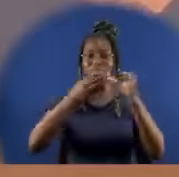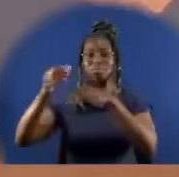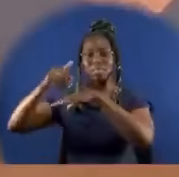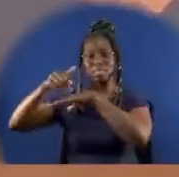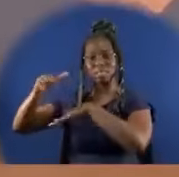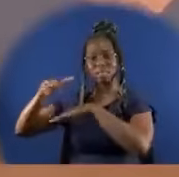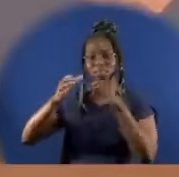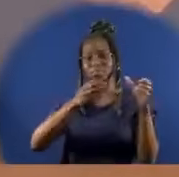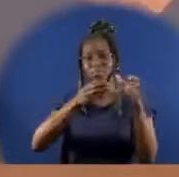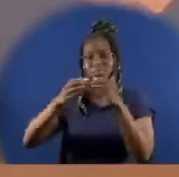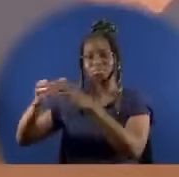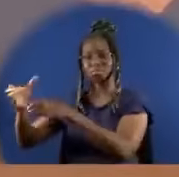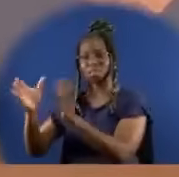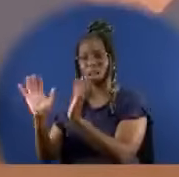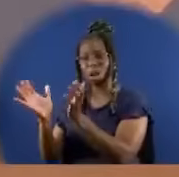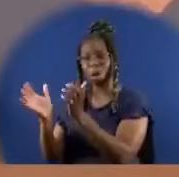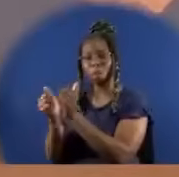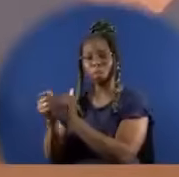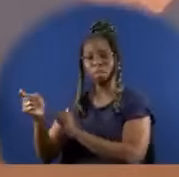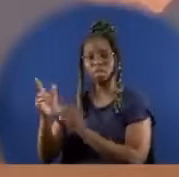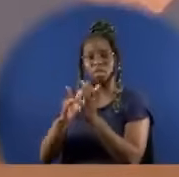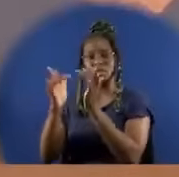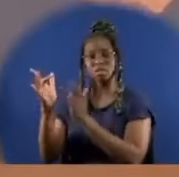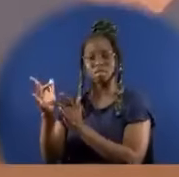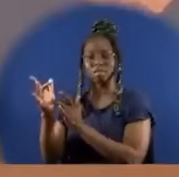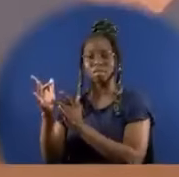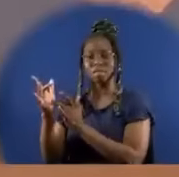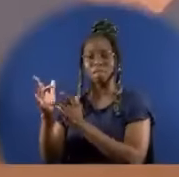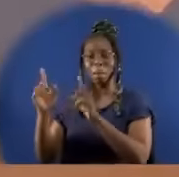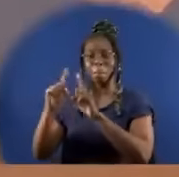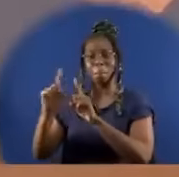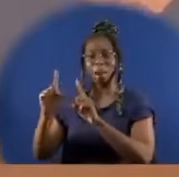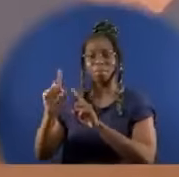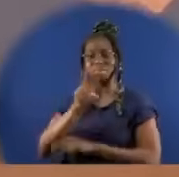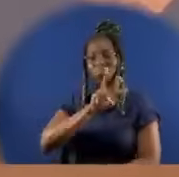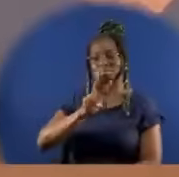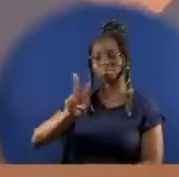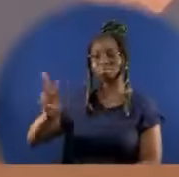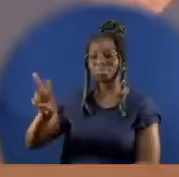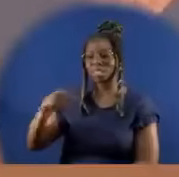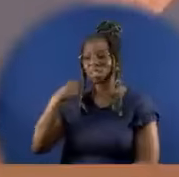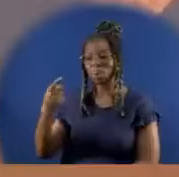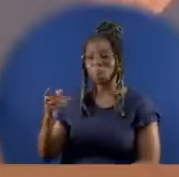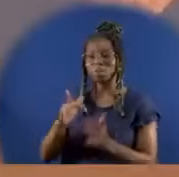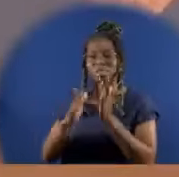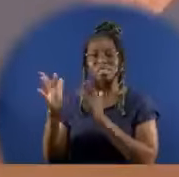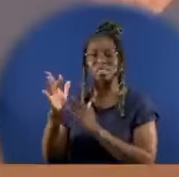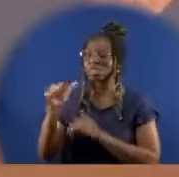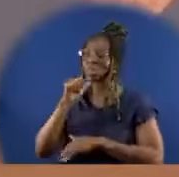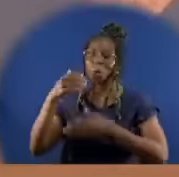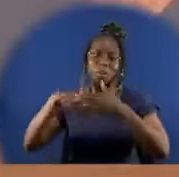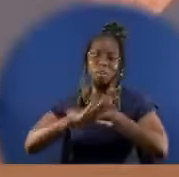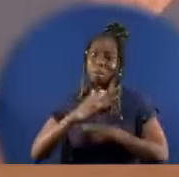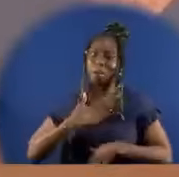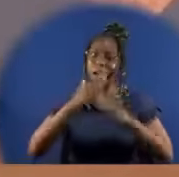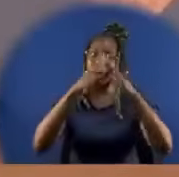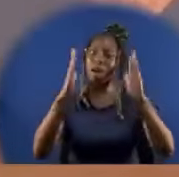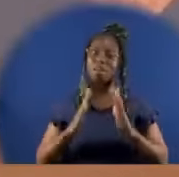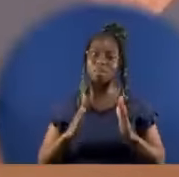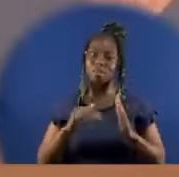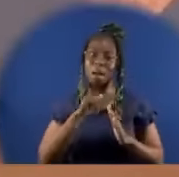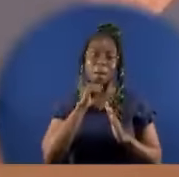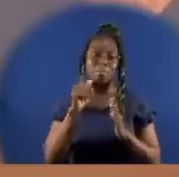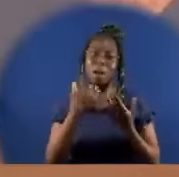crowd. He said, listen, Jesus, don't come under my roof. I'm not worthy for you to come under my roof. I know